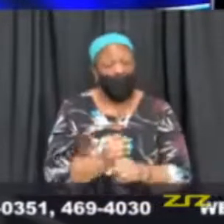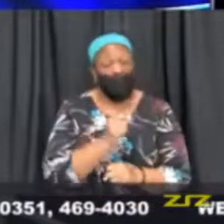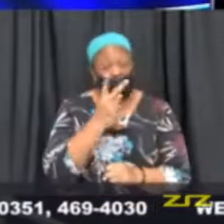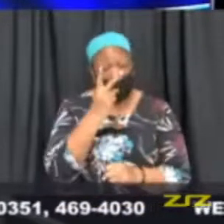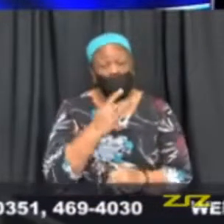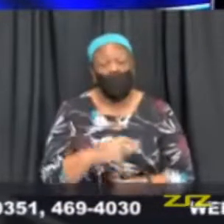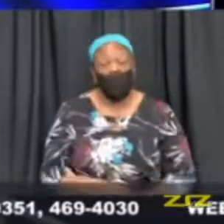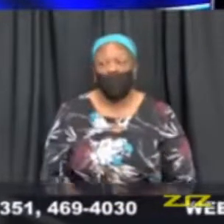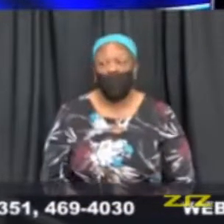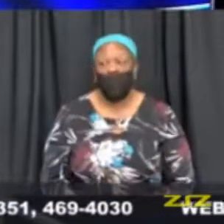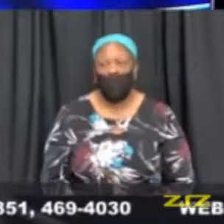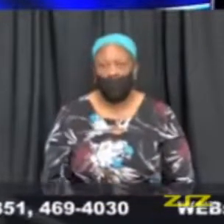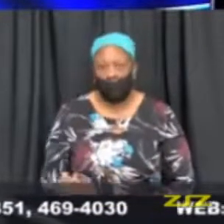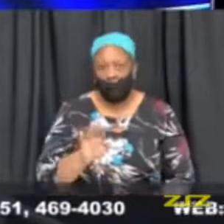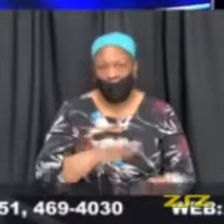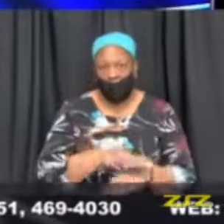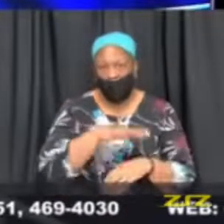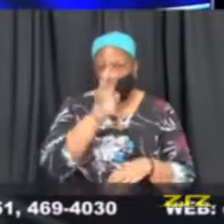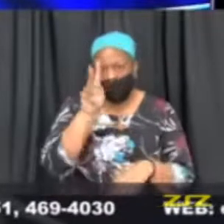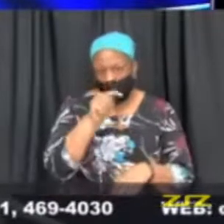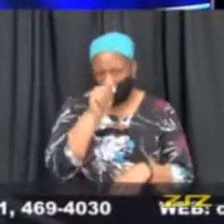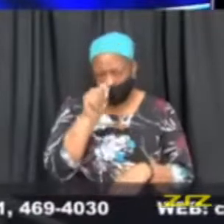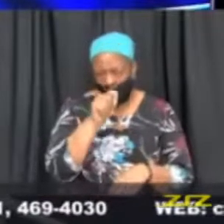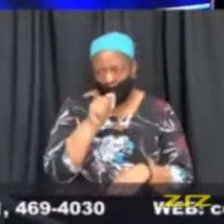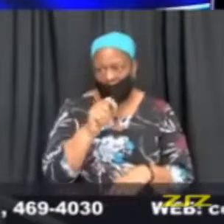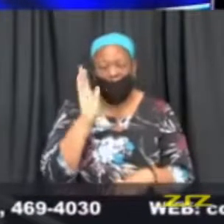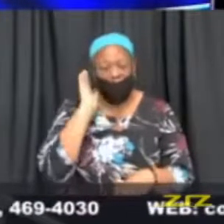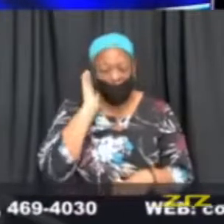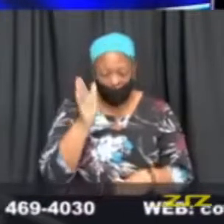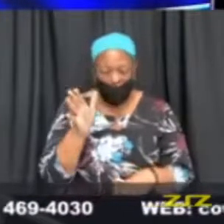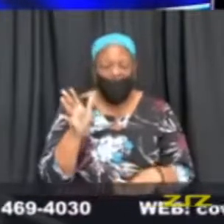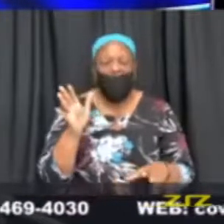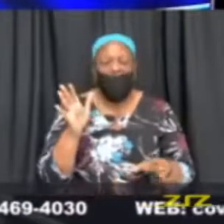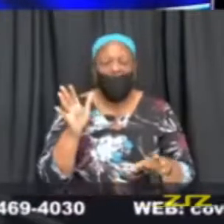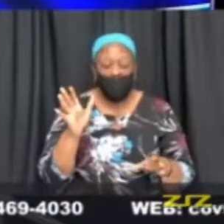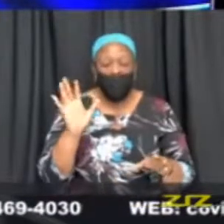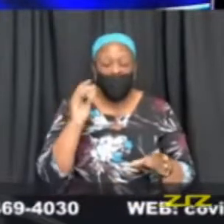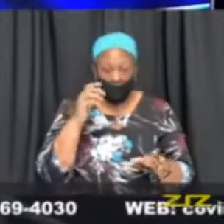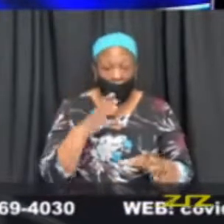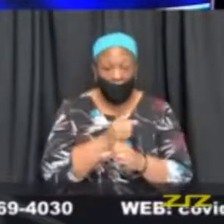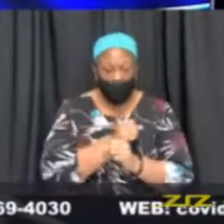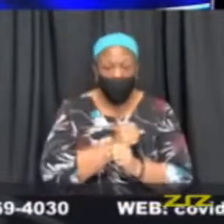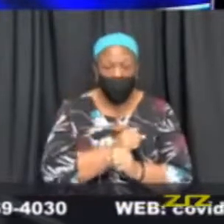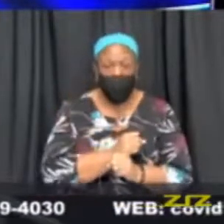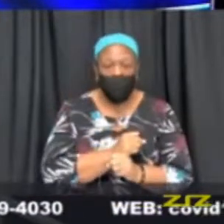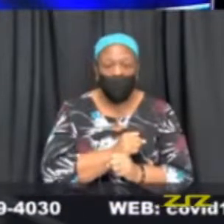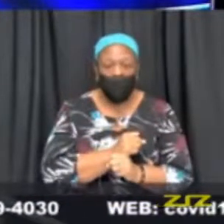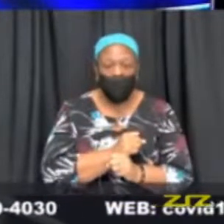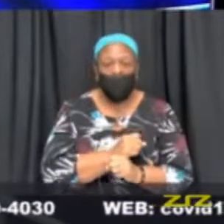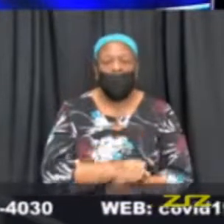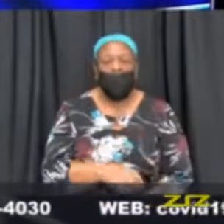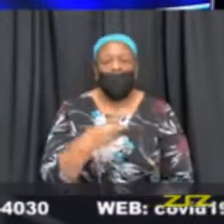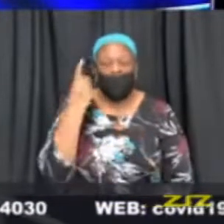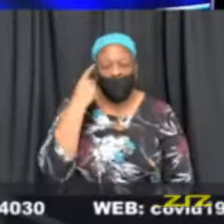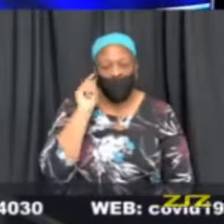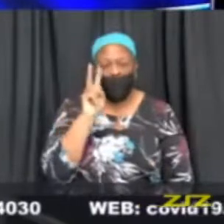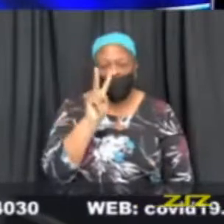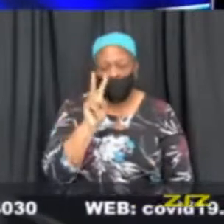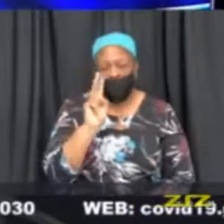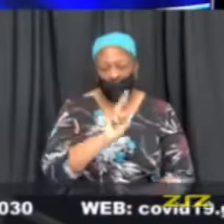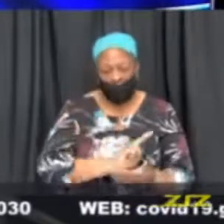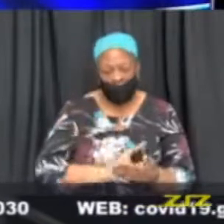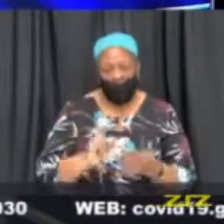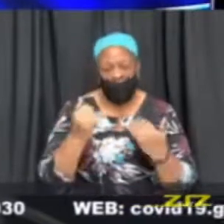AstraZeneca vaccine and will be fully vaccinated within 2 weeks' time.